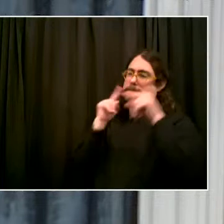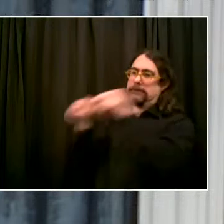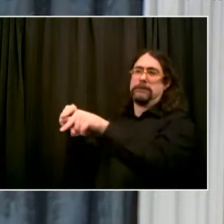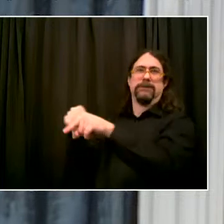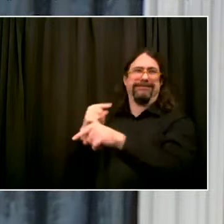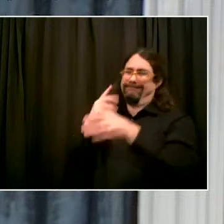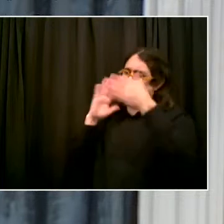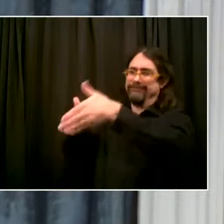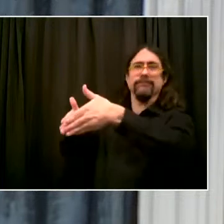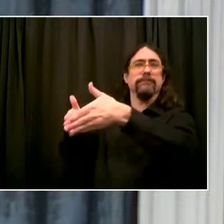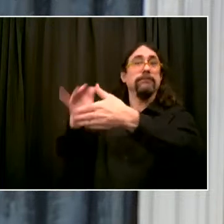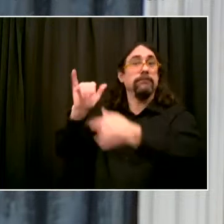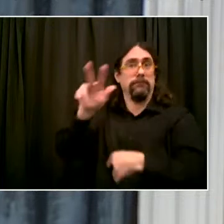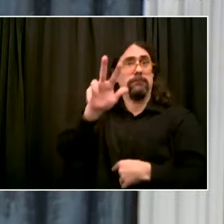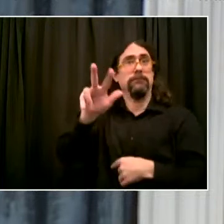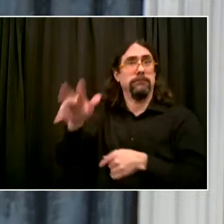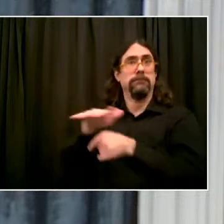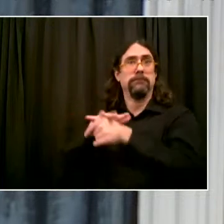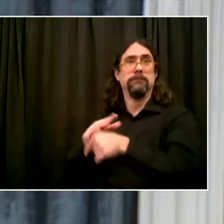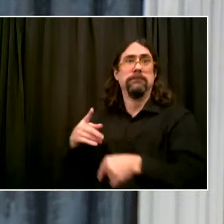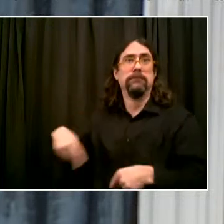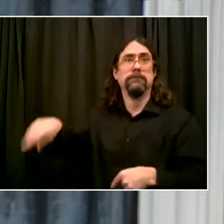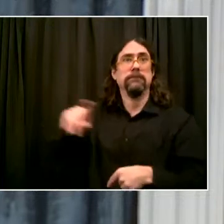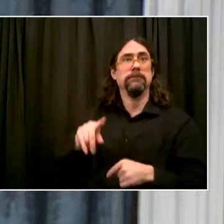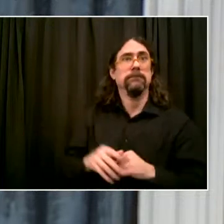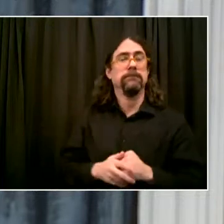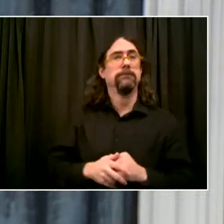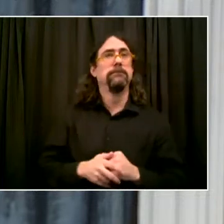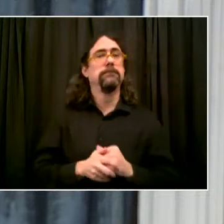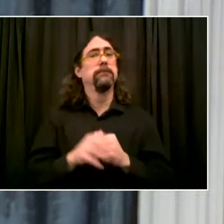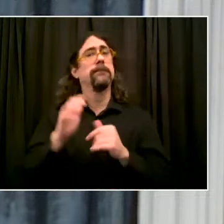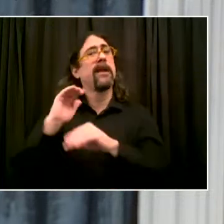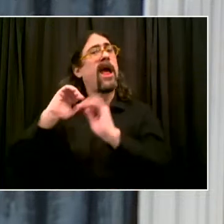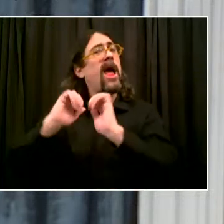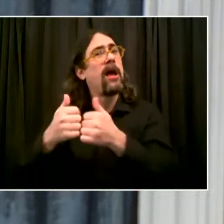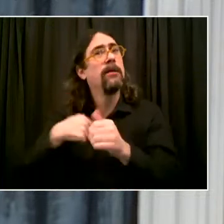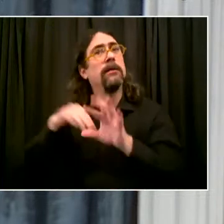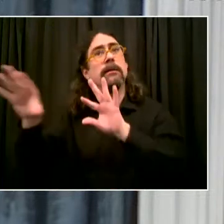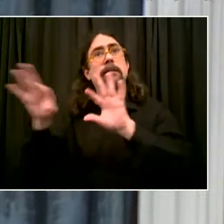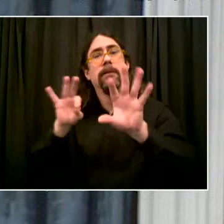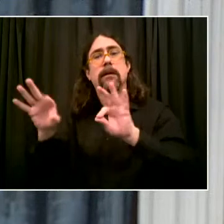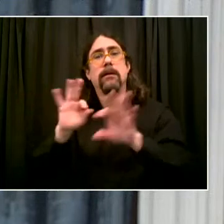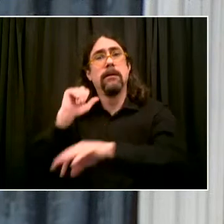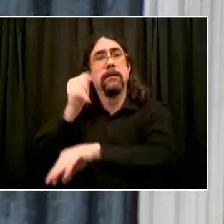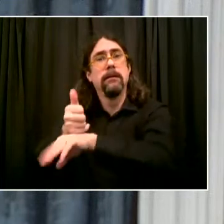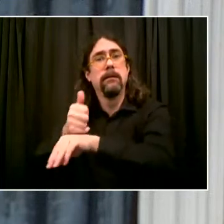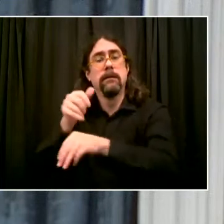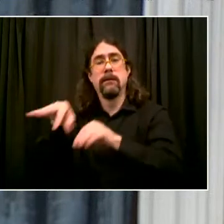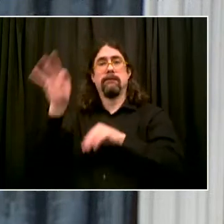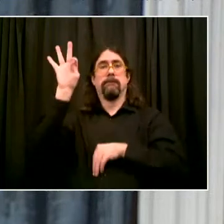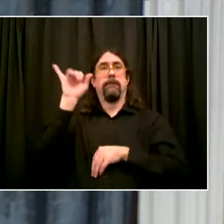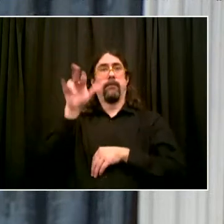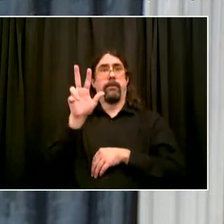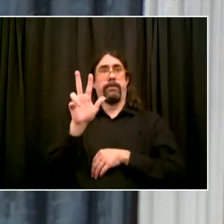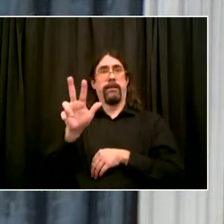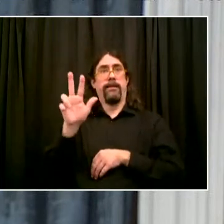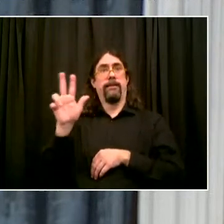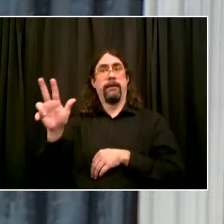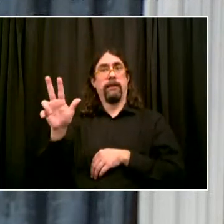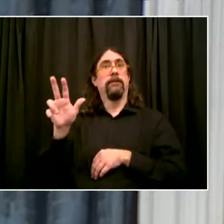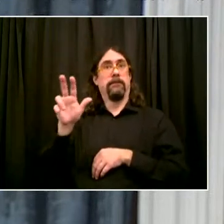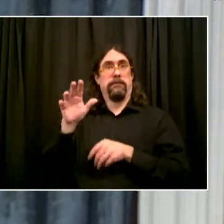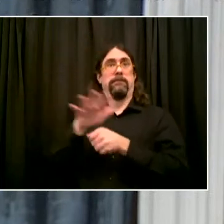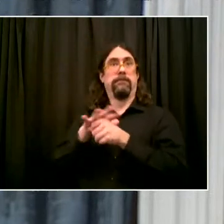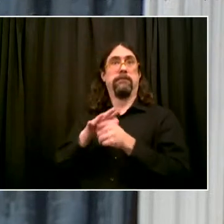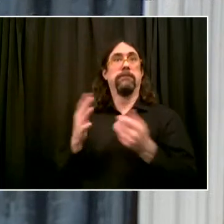measured crowded living conditions, higher levels of employment and services and essential occupations, exclusion from